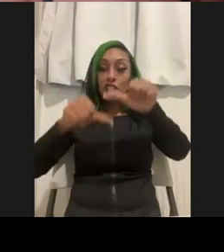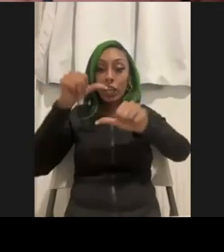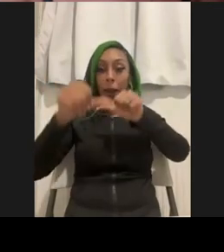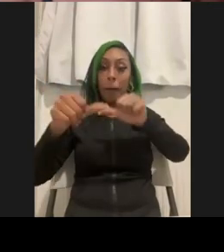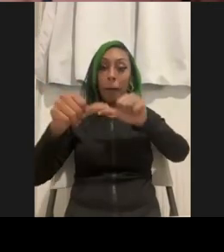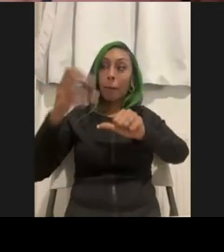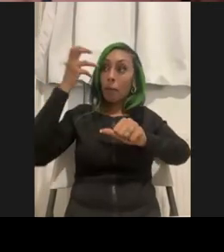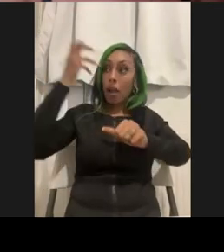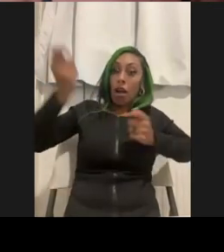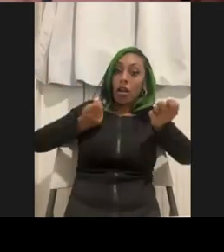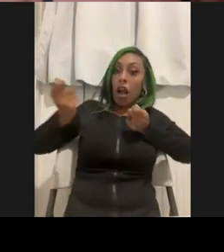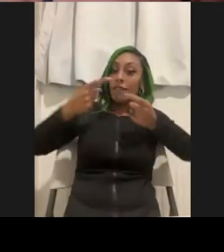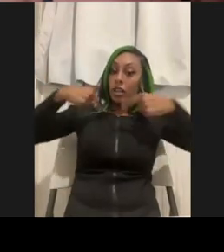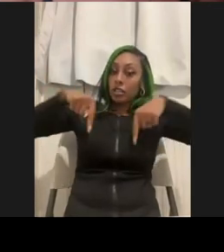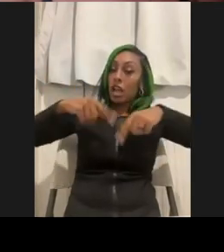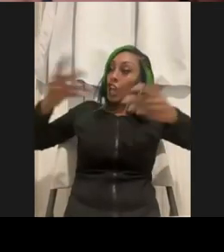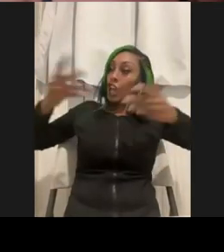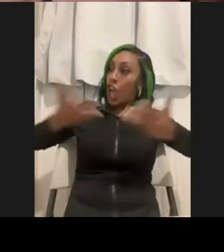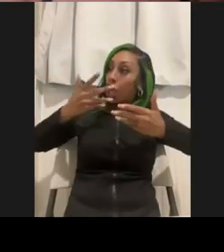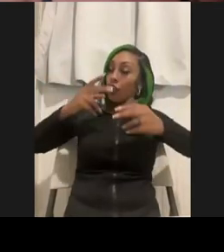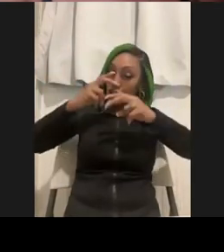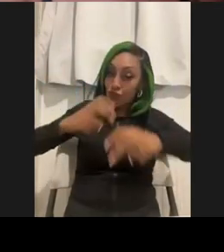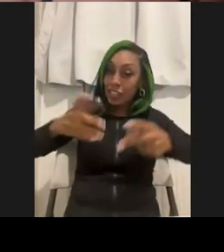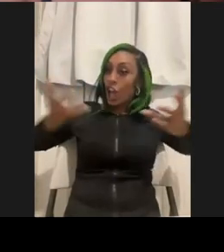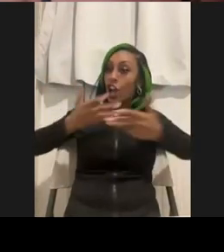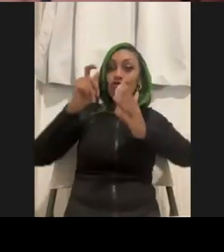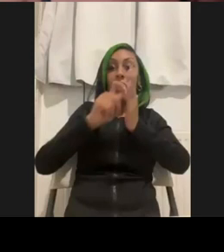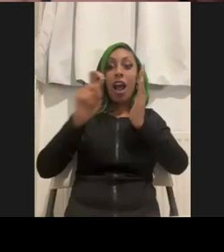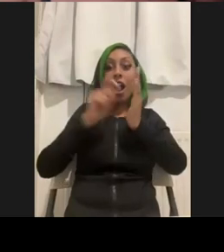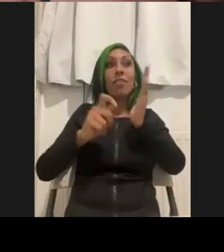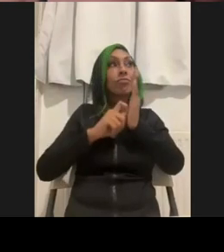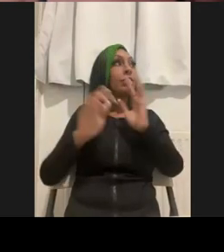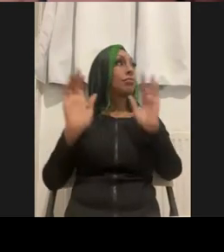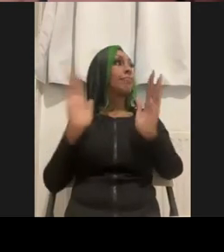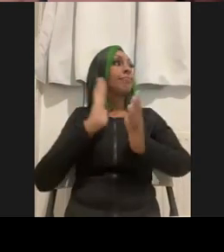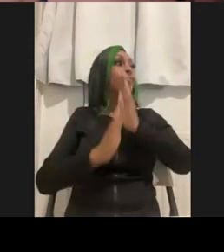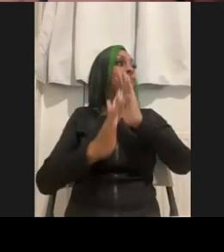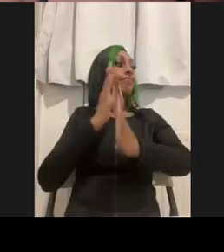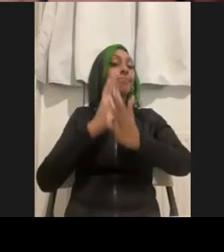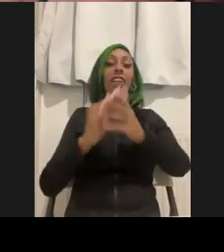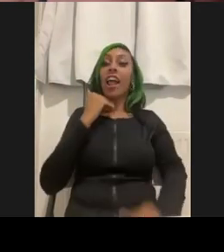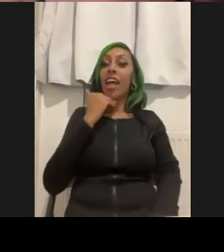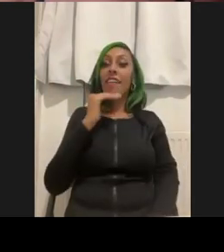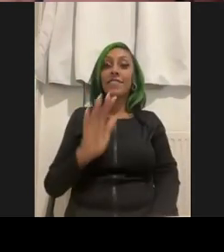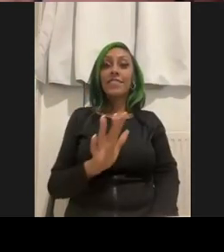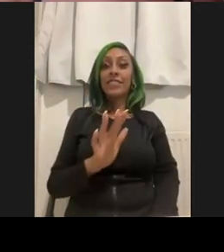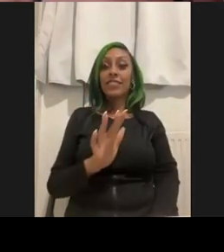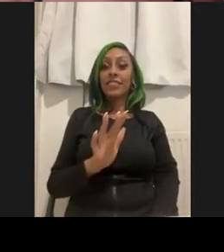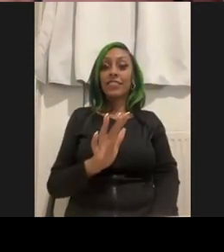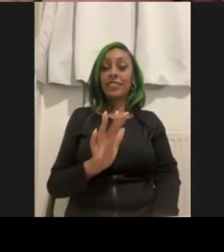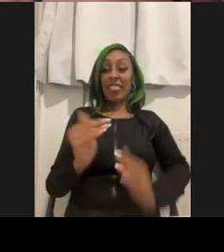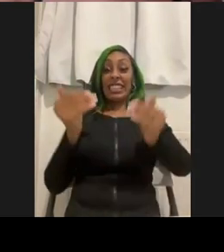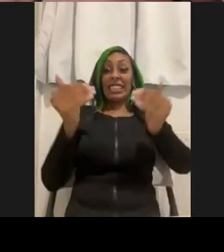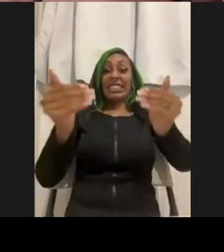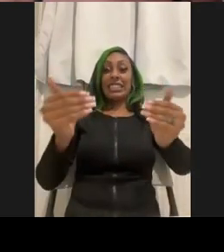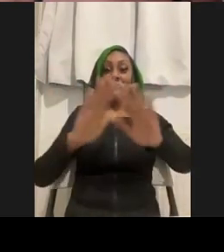encourages to do research, to write books, to write papers, and kind of say, well, that's enough, you know, that we've taken this as far as we can.